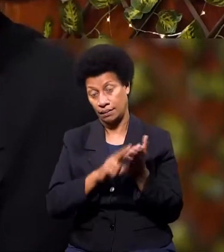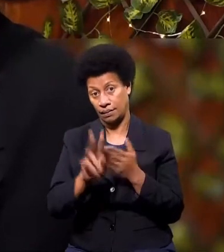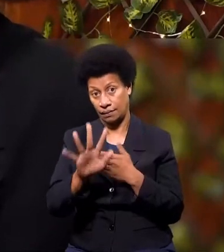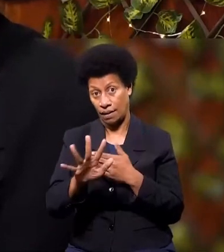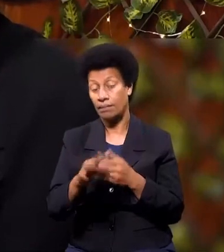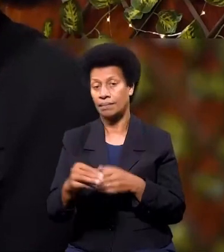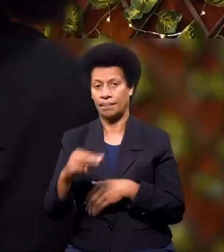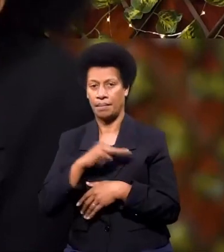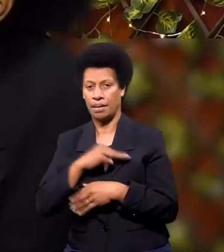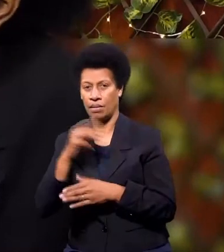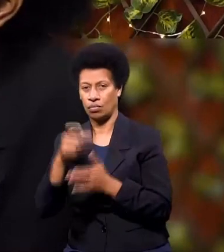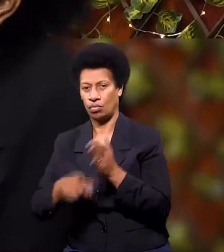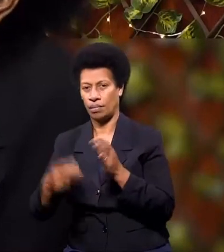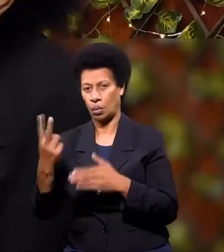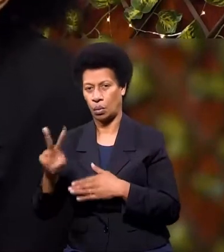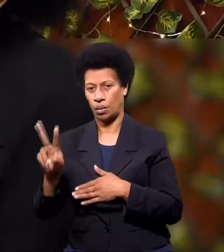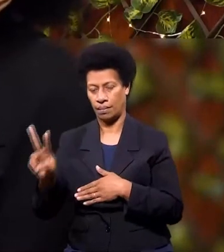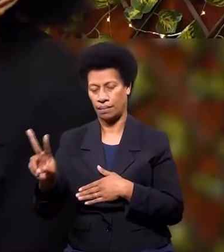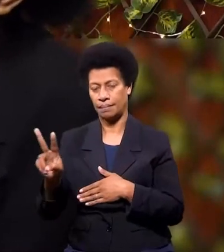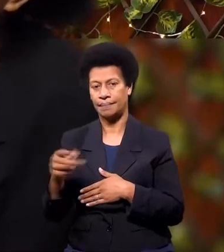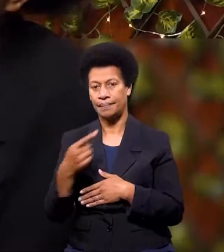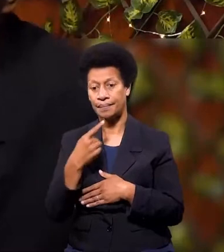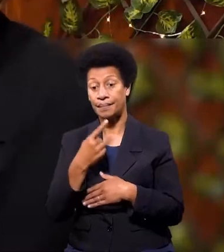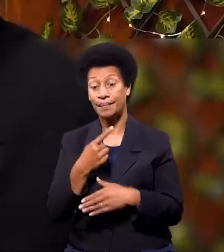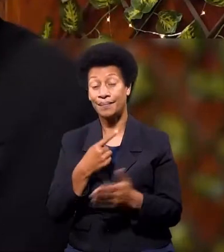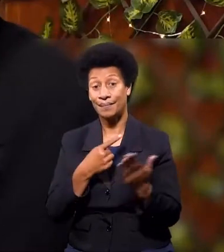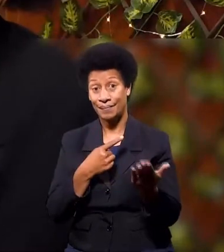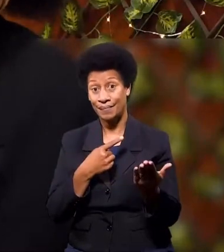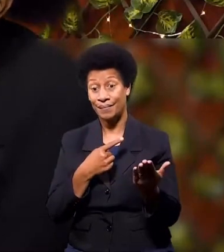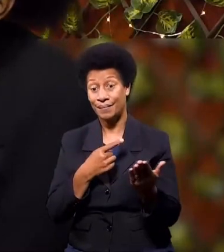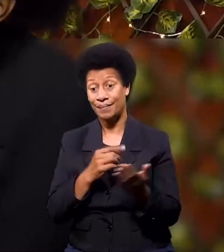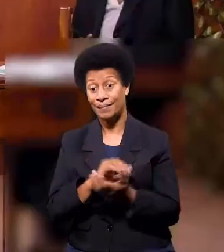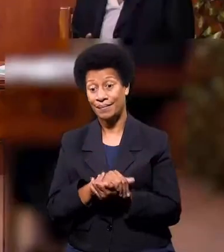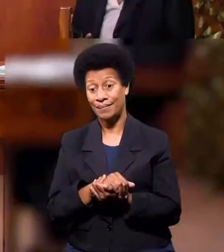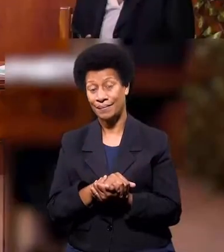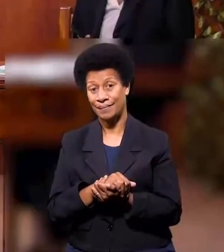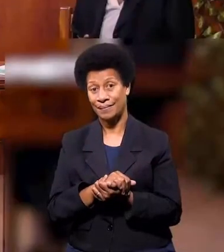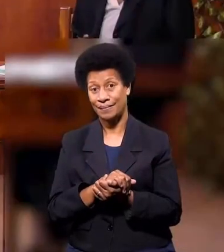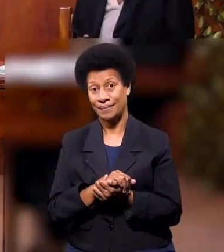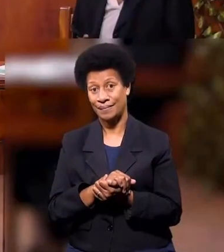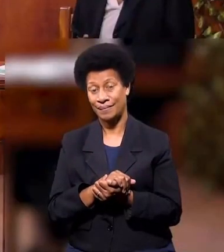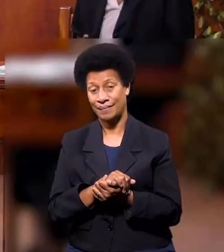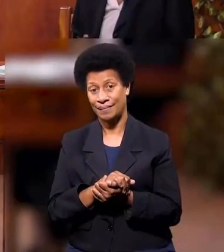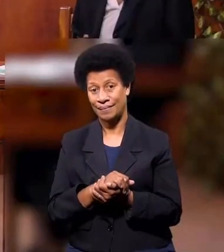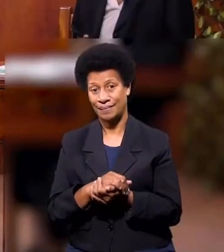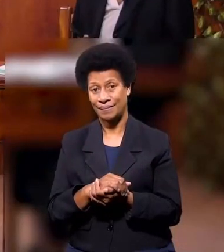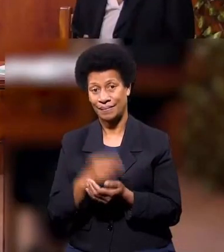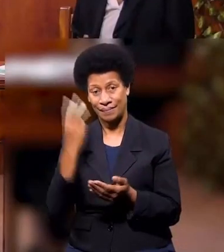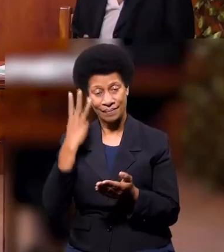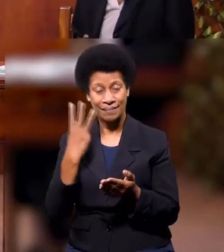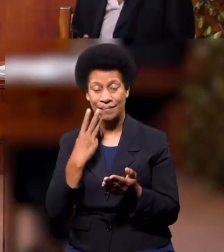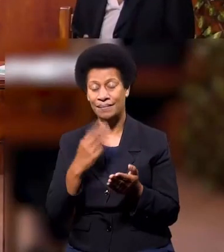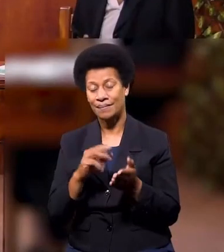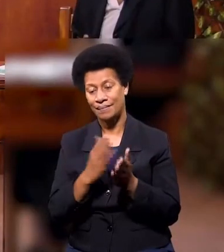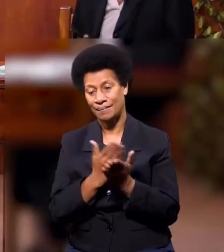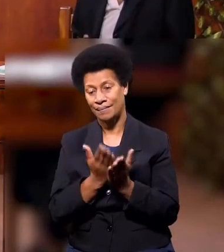Deuteronomy 6:5, as well as Matthew 22. Ms. Williams, you were sharing. Yes. Yes, of course. Now, let me just read